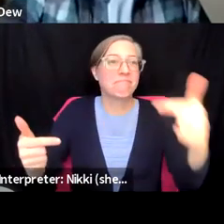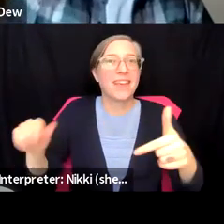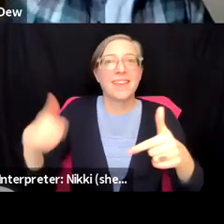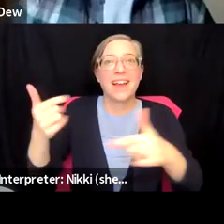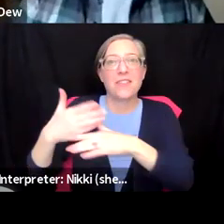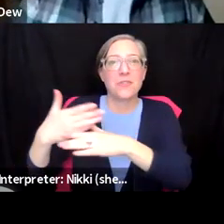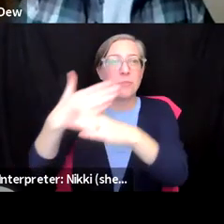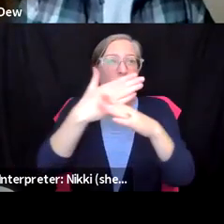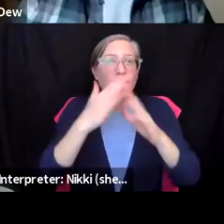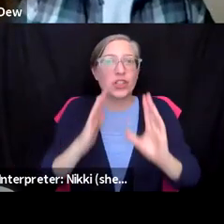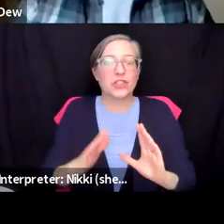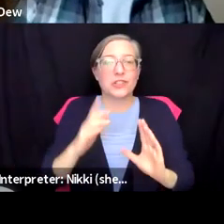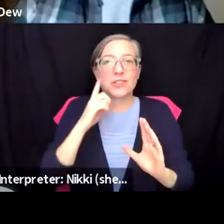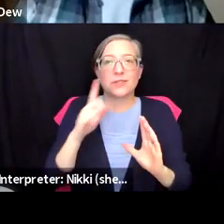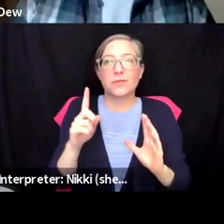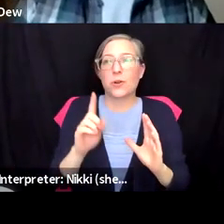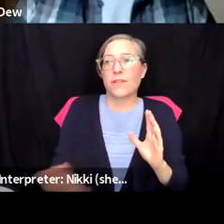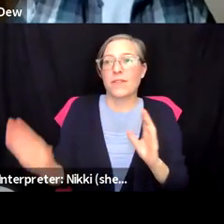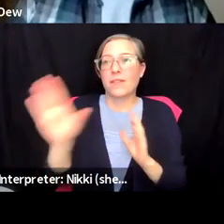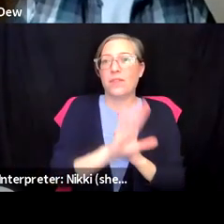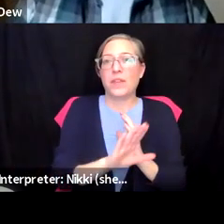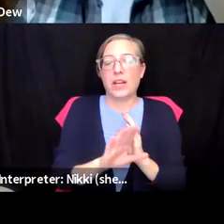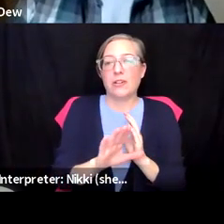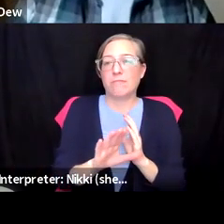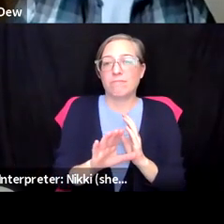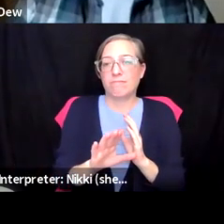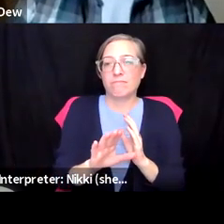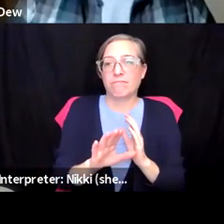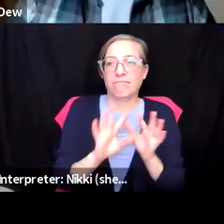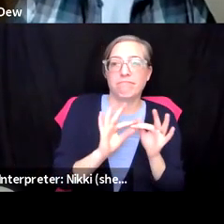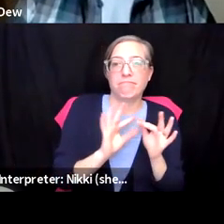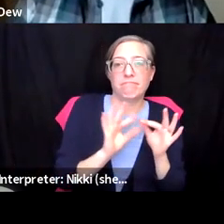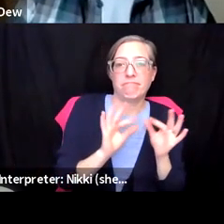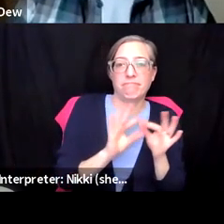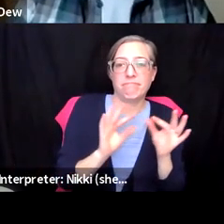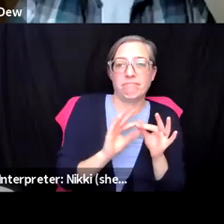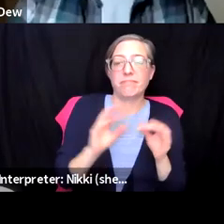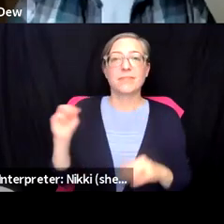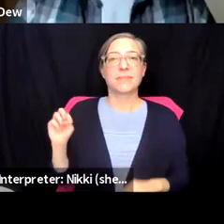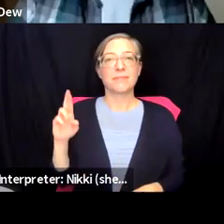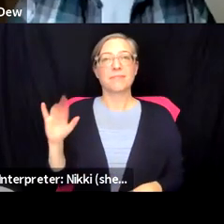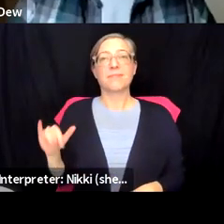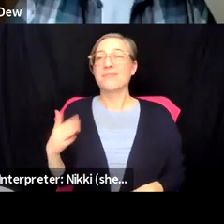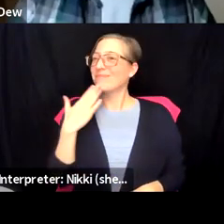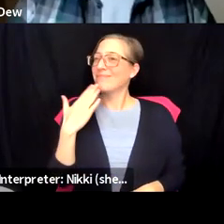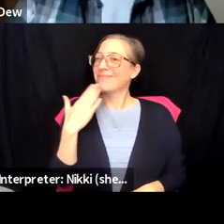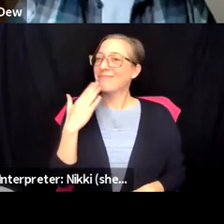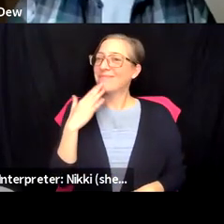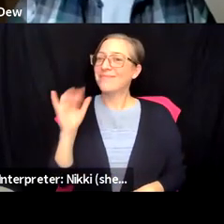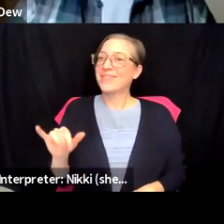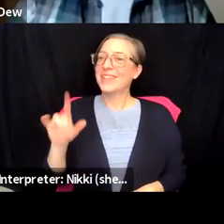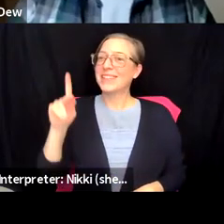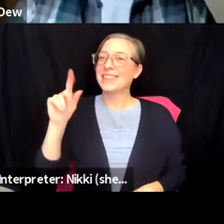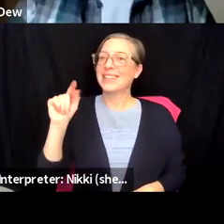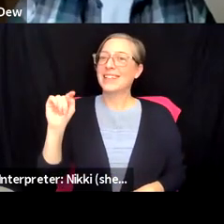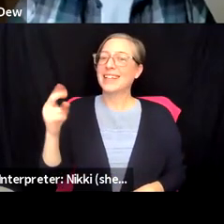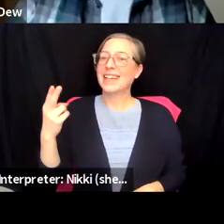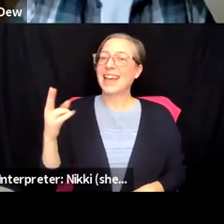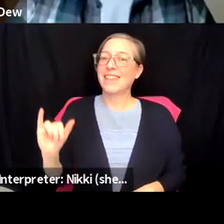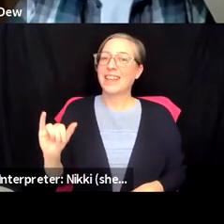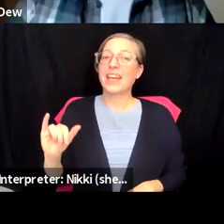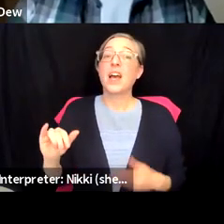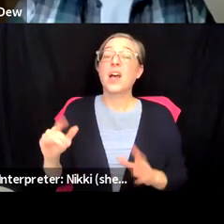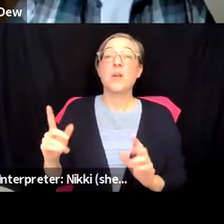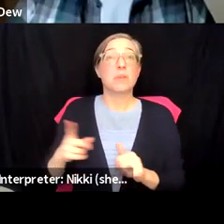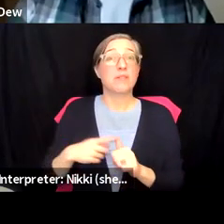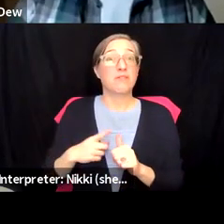share theirs if you want to move to the next person, Mary. Thank you. And that would be Kathy. But before she goes to that, I want to thank